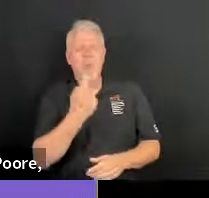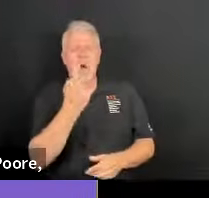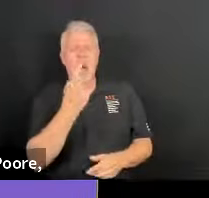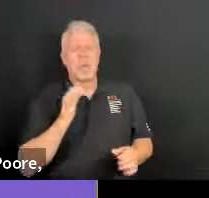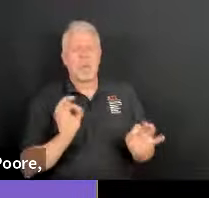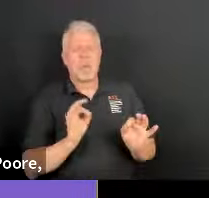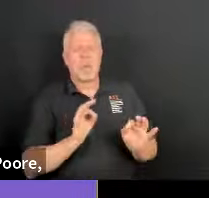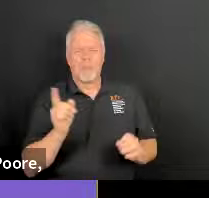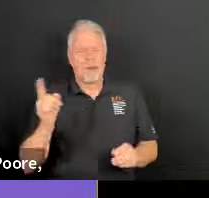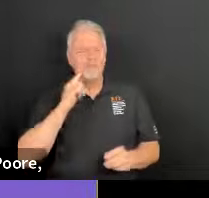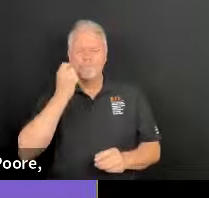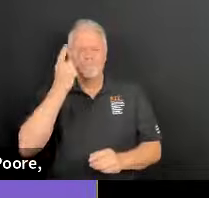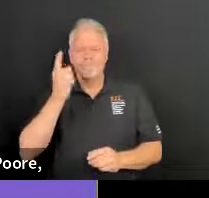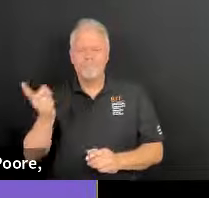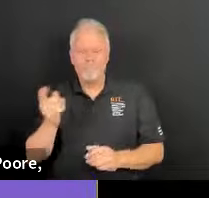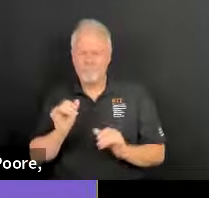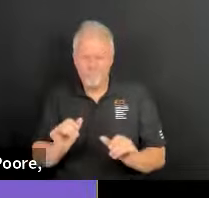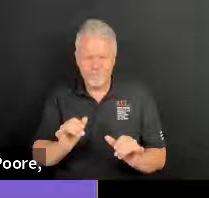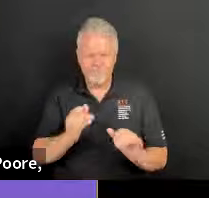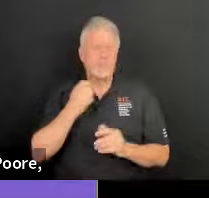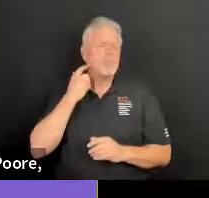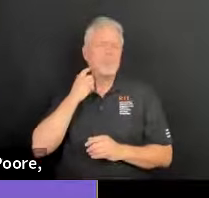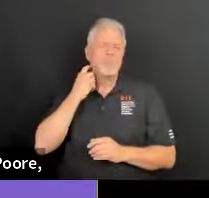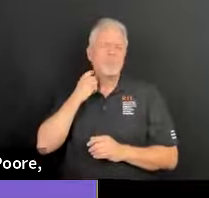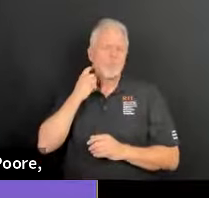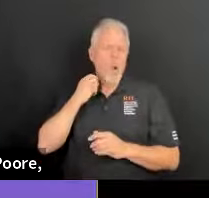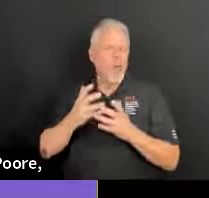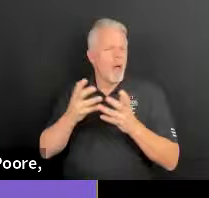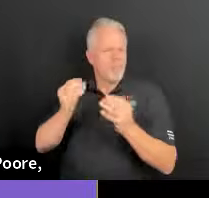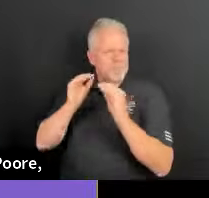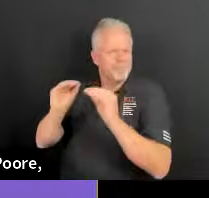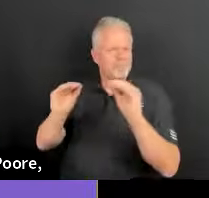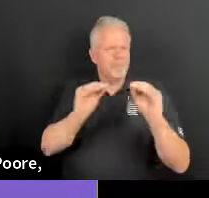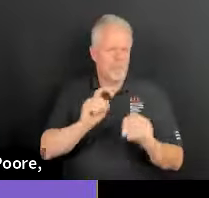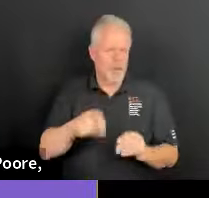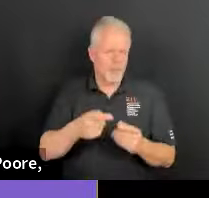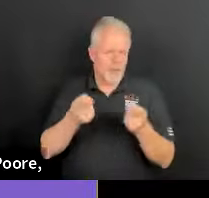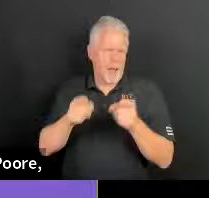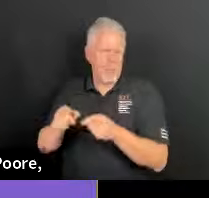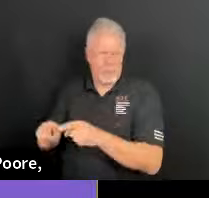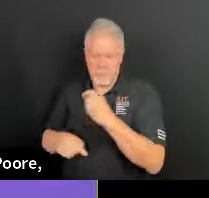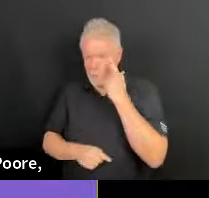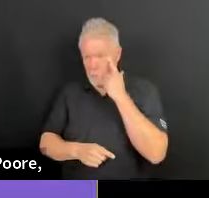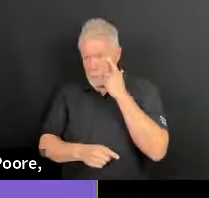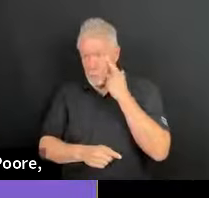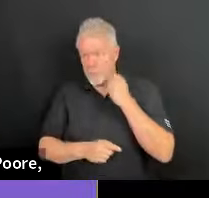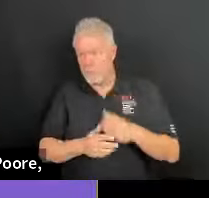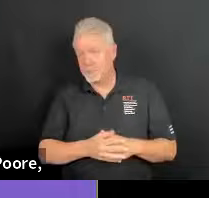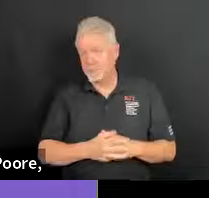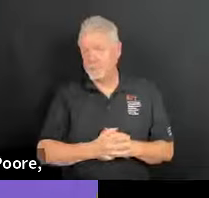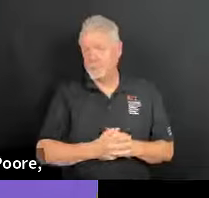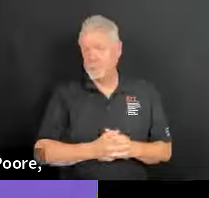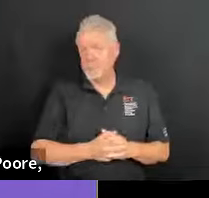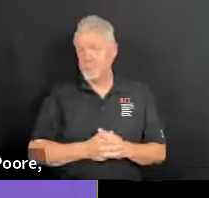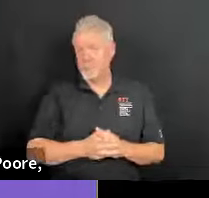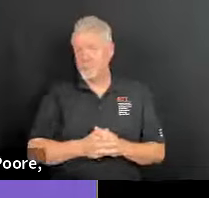I'm sober now. I don't have anything. I may have one drink. But the understanding of where one drink leads and being able to